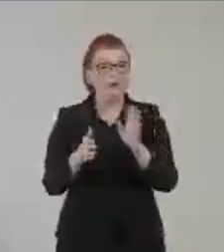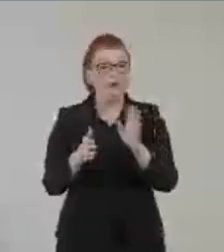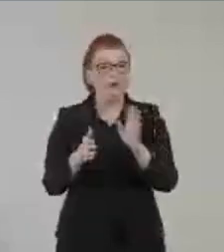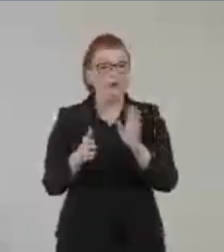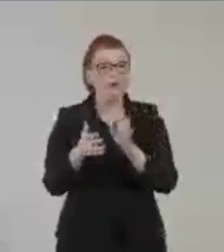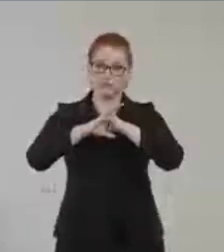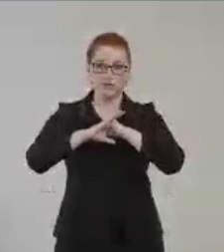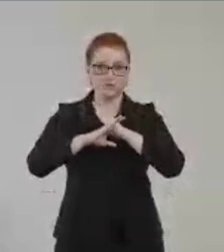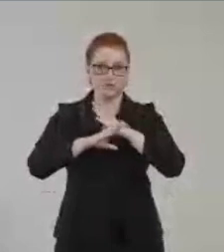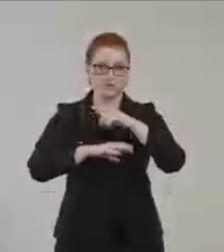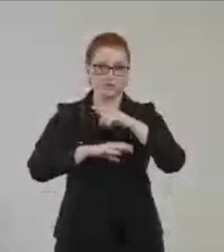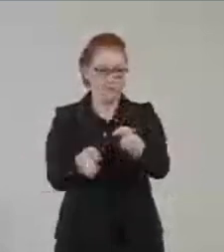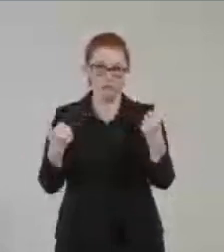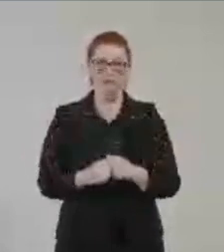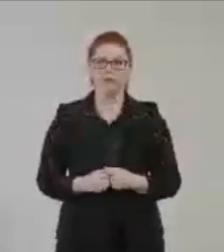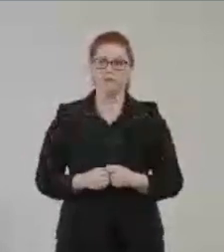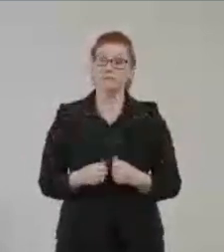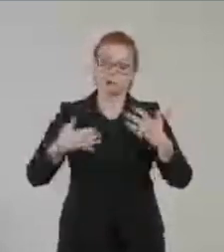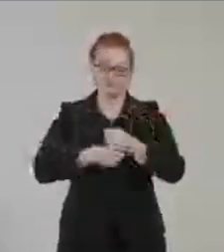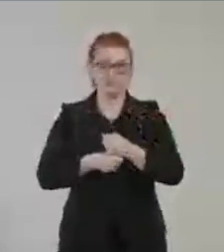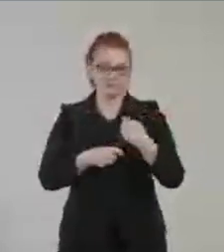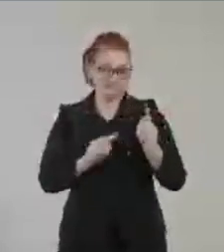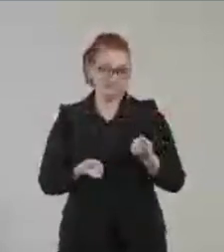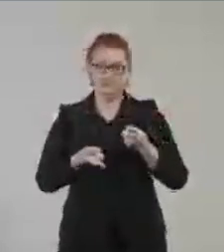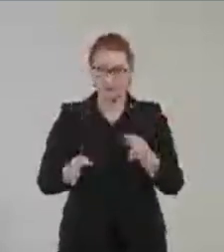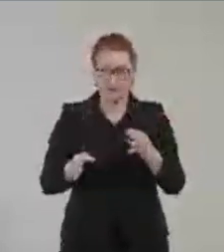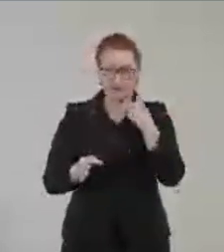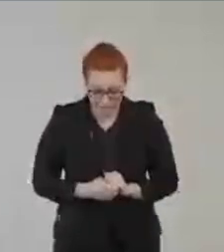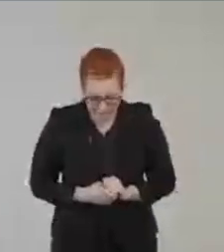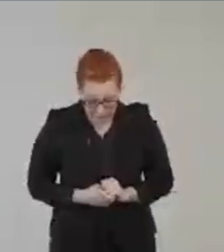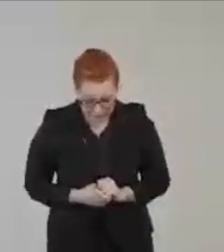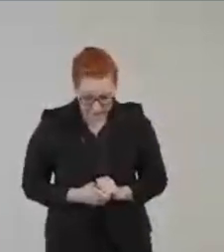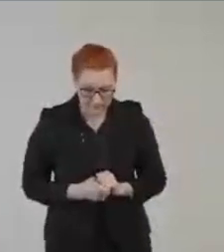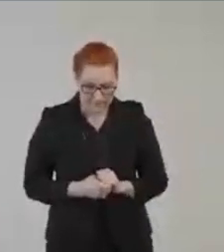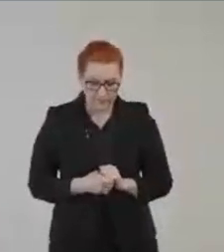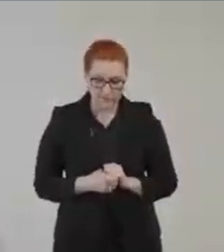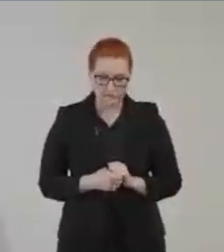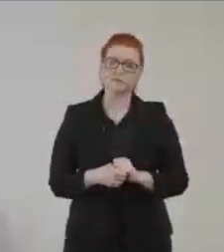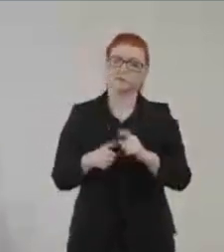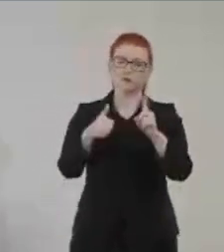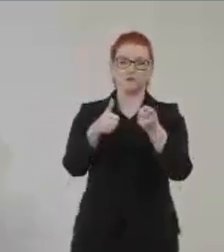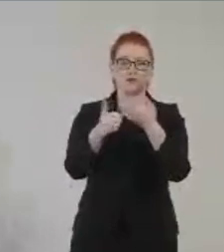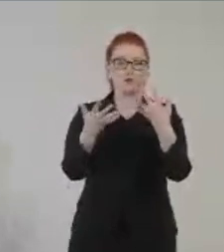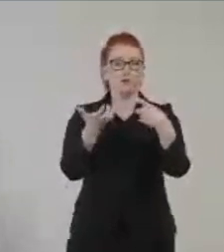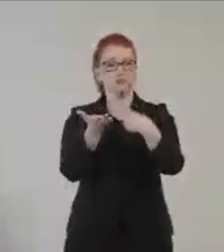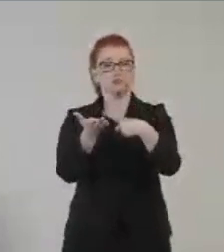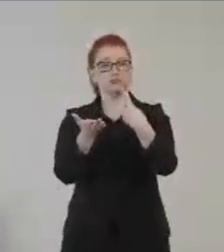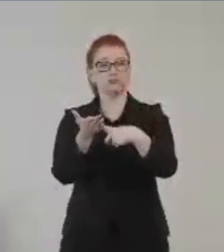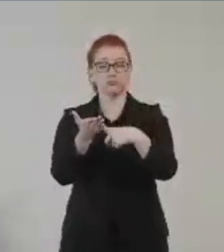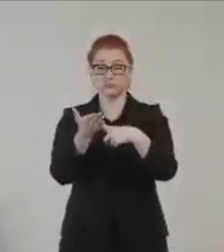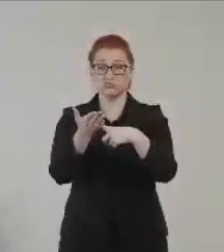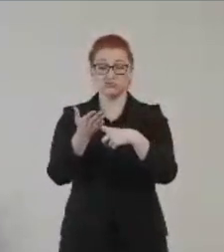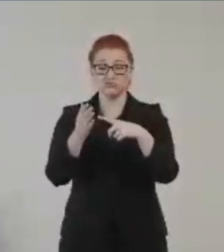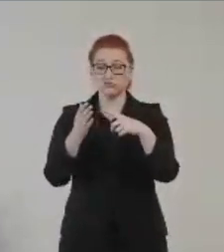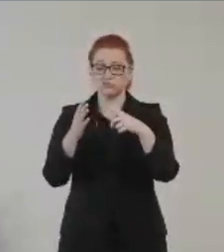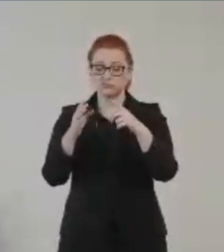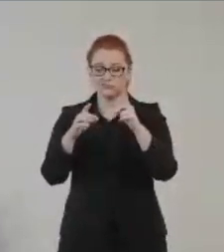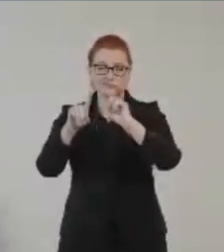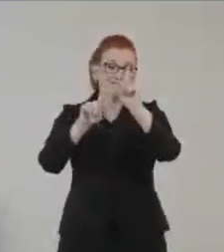I want to point out what's closed inside our state, and I want to say before we tick through the